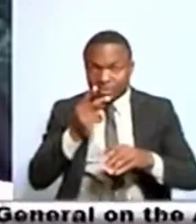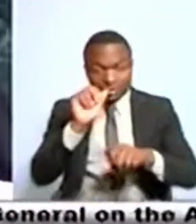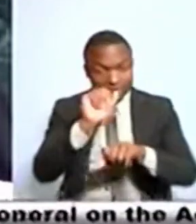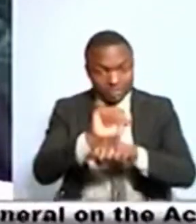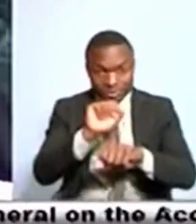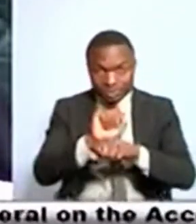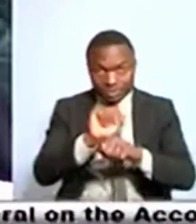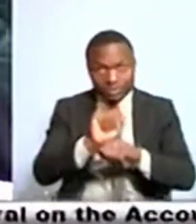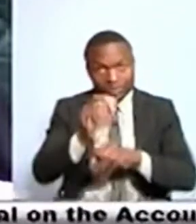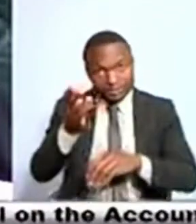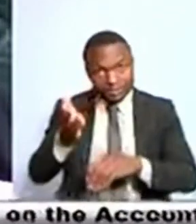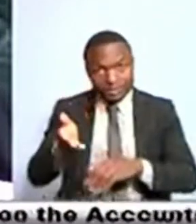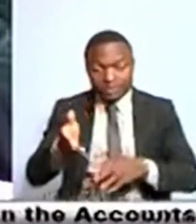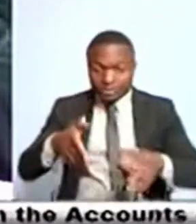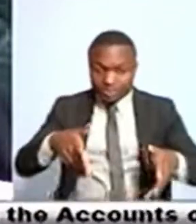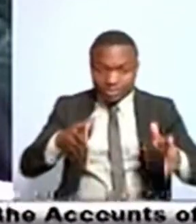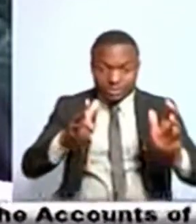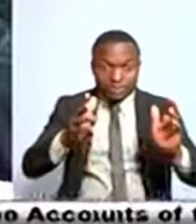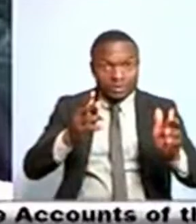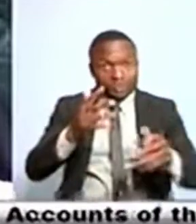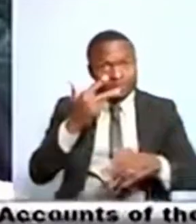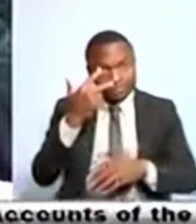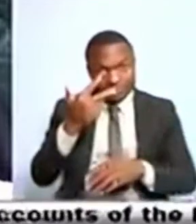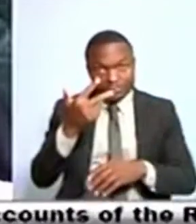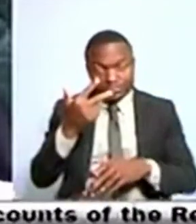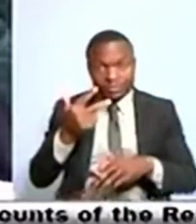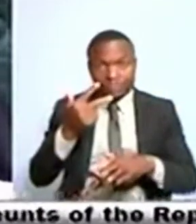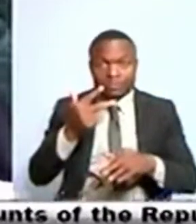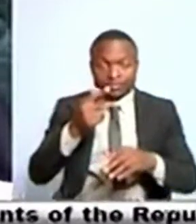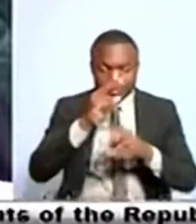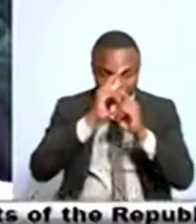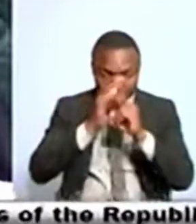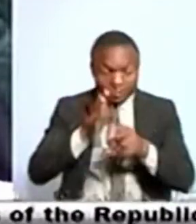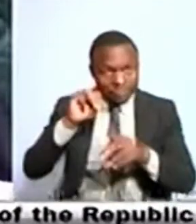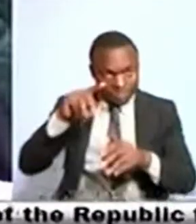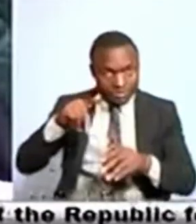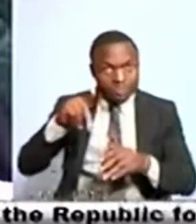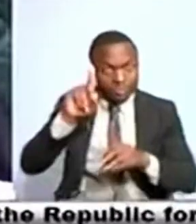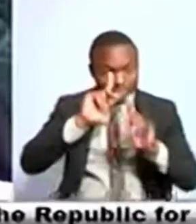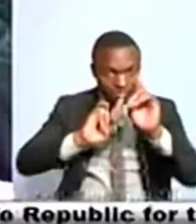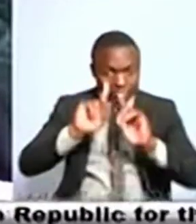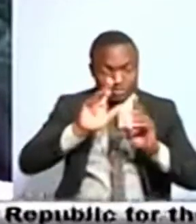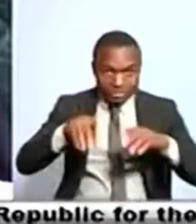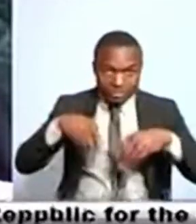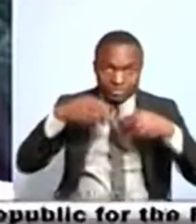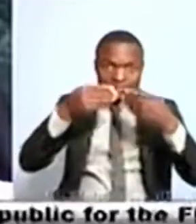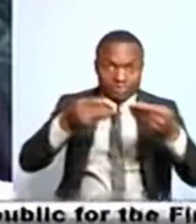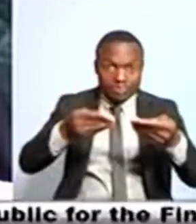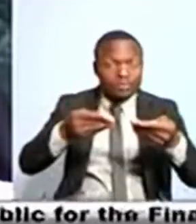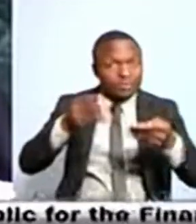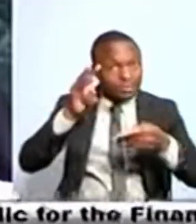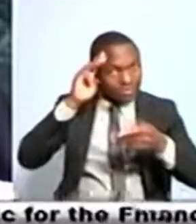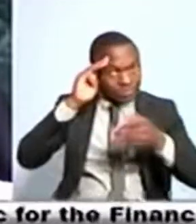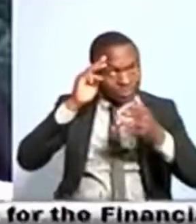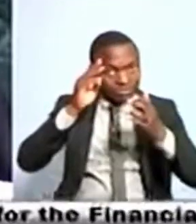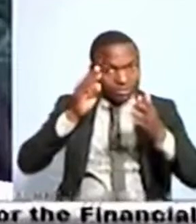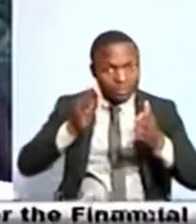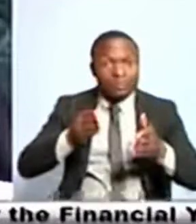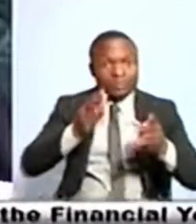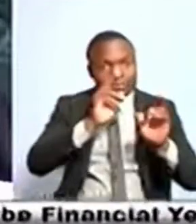still outstanding, I will only allow these honorable members to debate, then I'll give the ministers the opportunity to